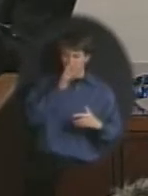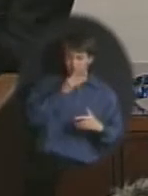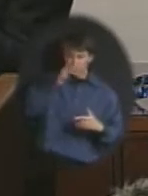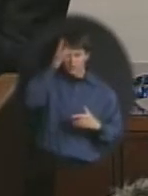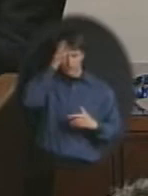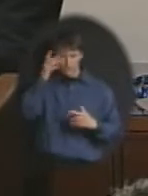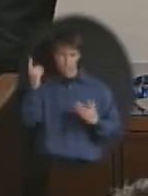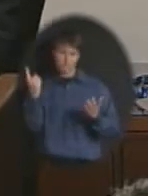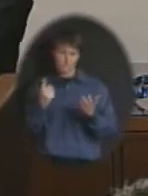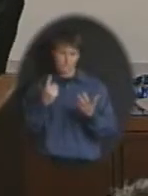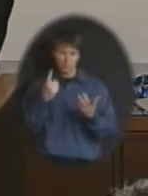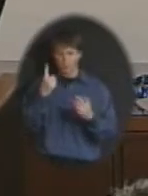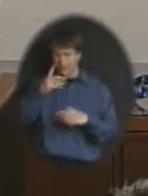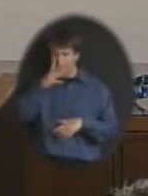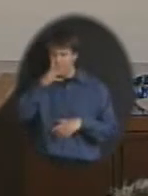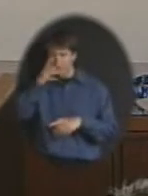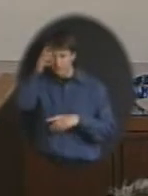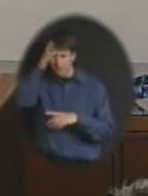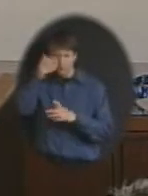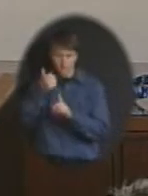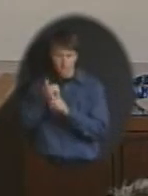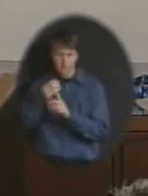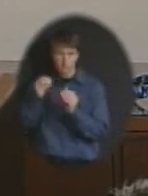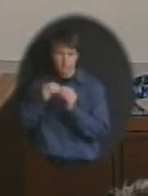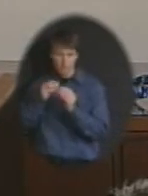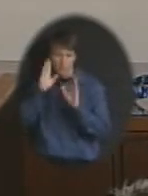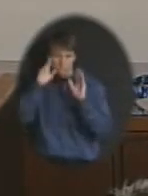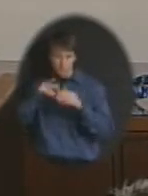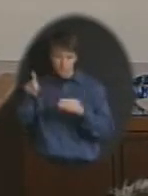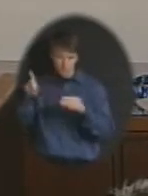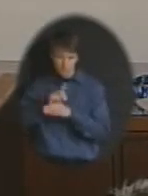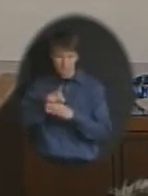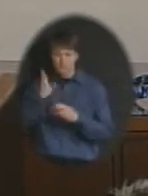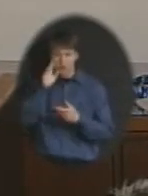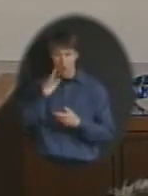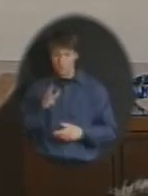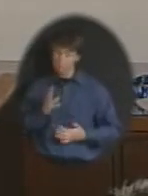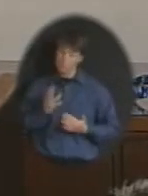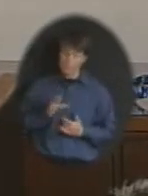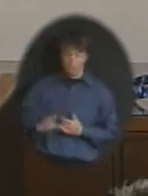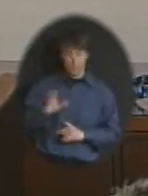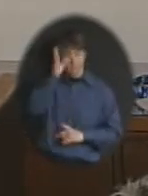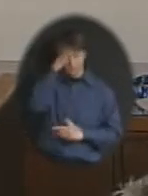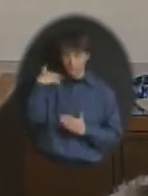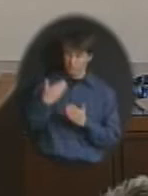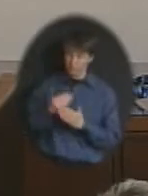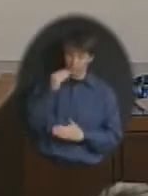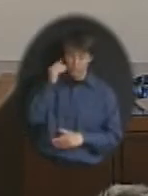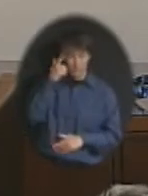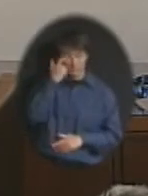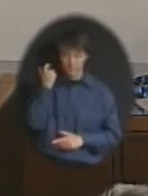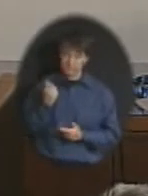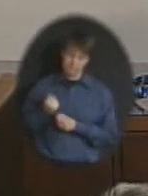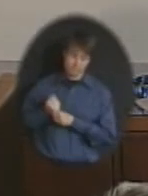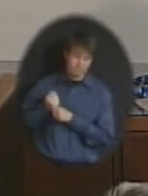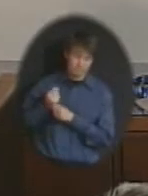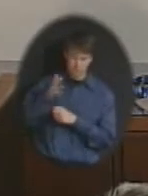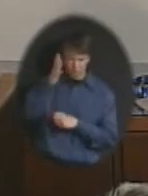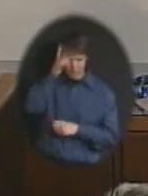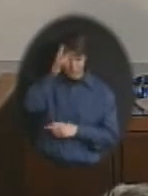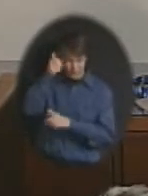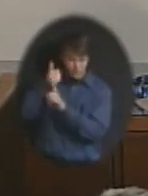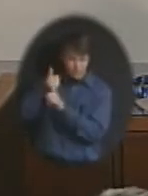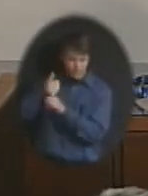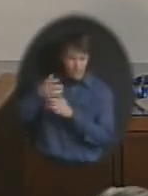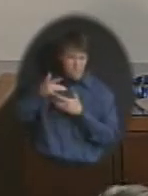one, either the mother or the father, is more the disciplinarian. And it's the old things that, oh, wait till your father gets home, because father is the